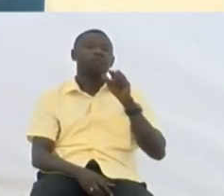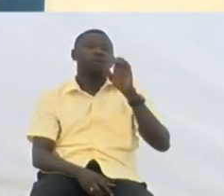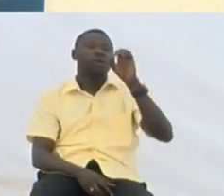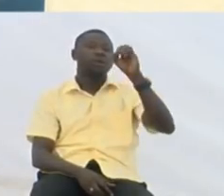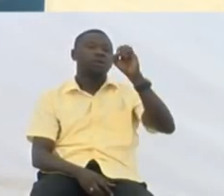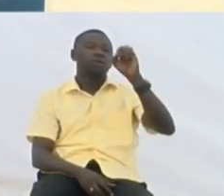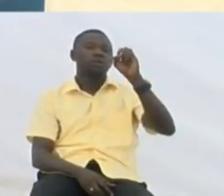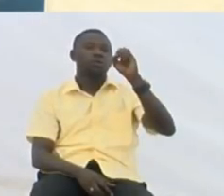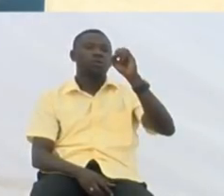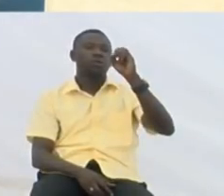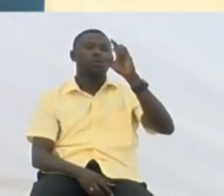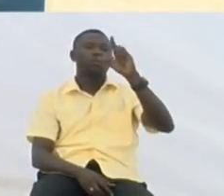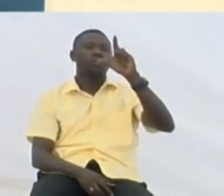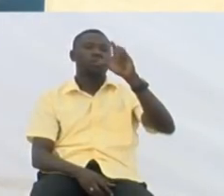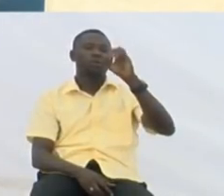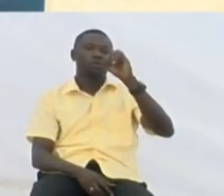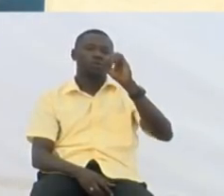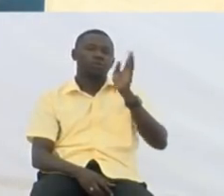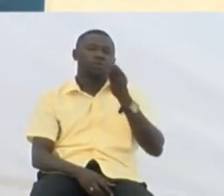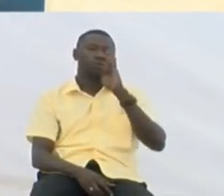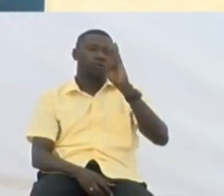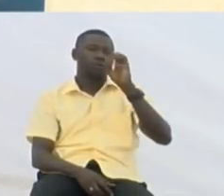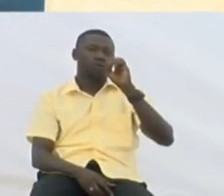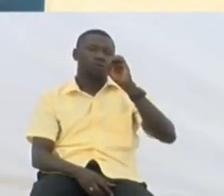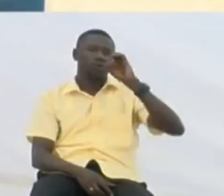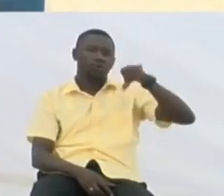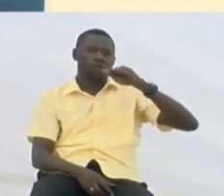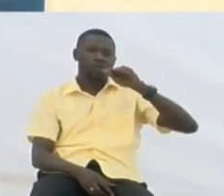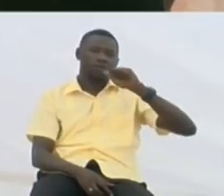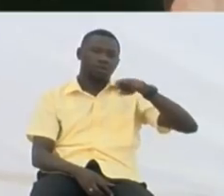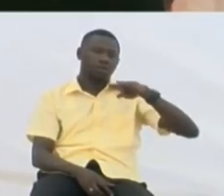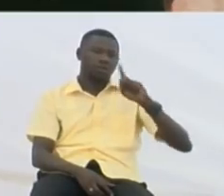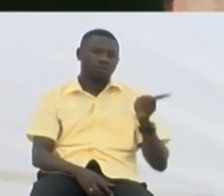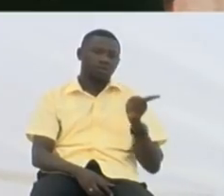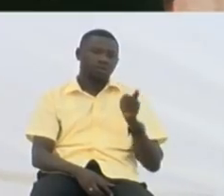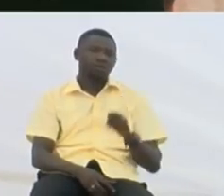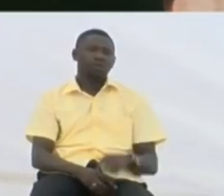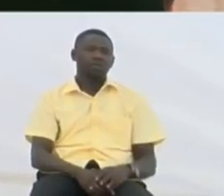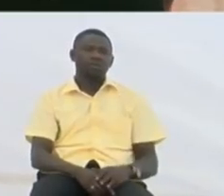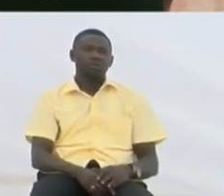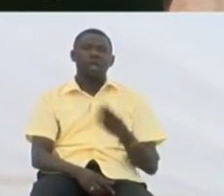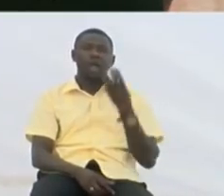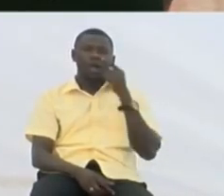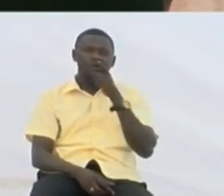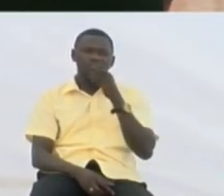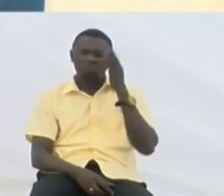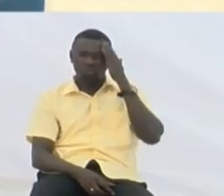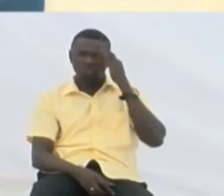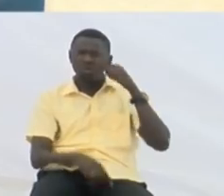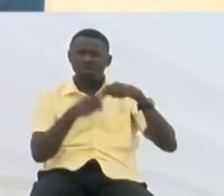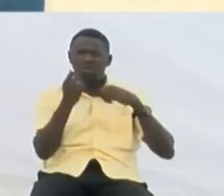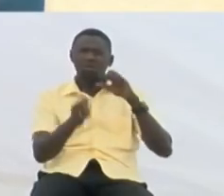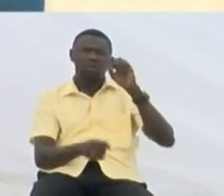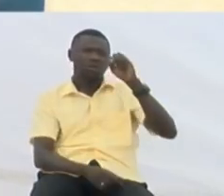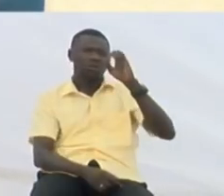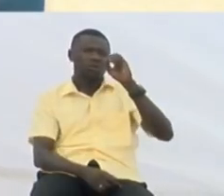Bojang. How did you come to know Solo Bojang? Yes, Solo Bojang. I